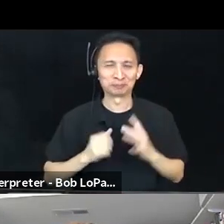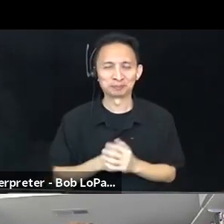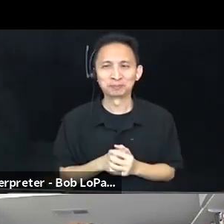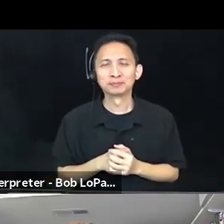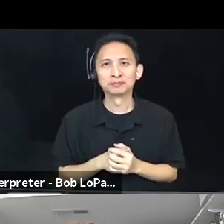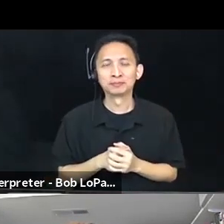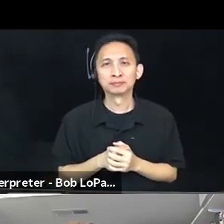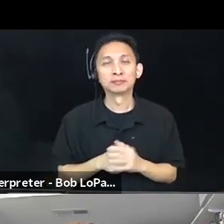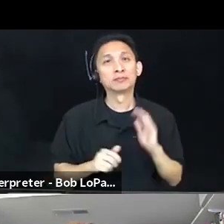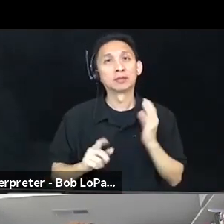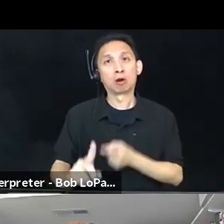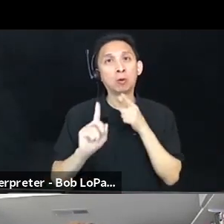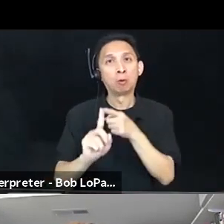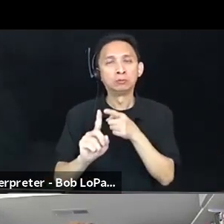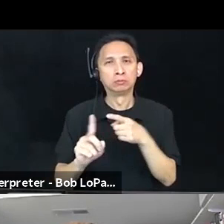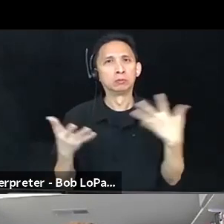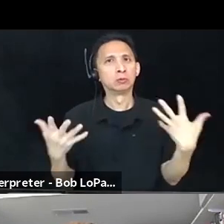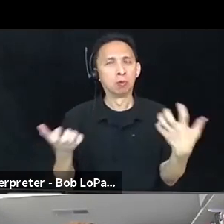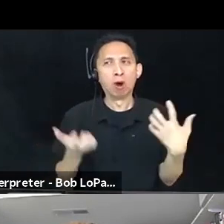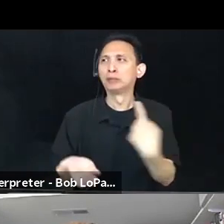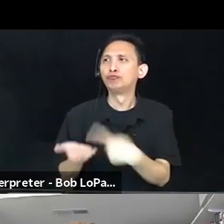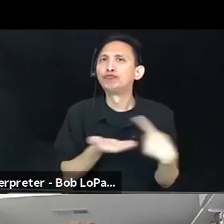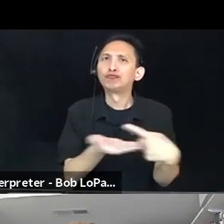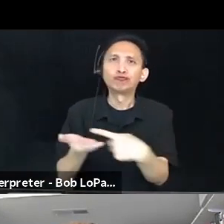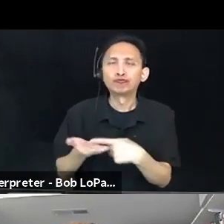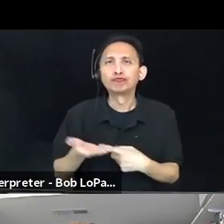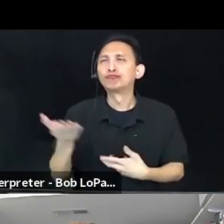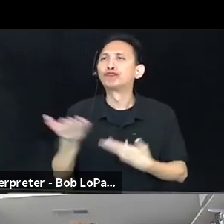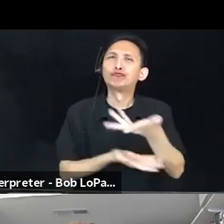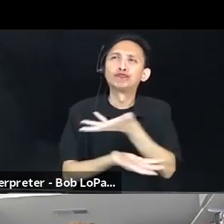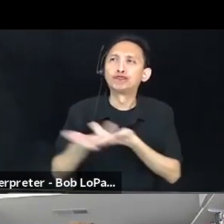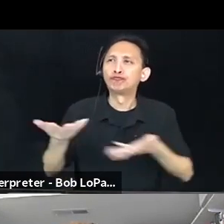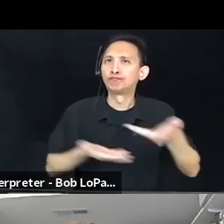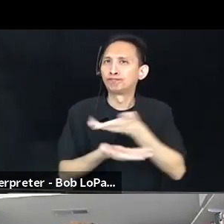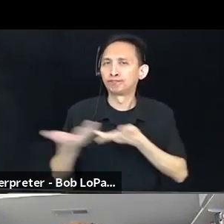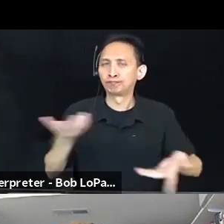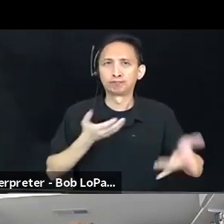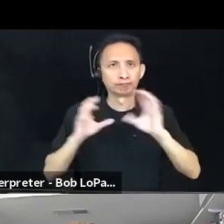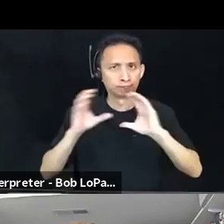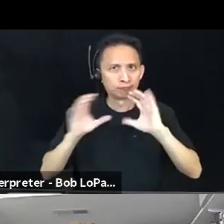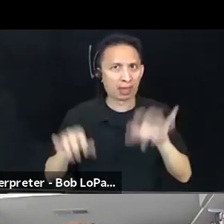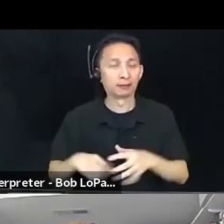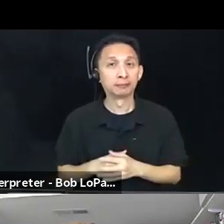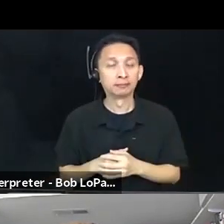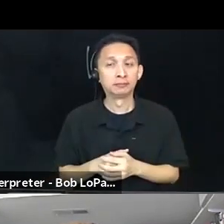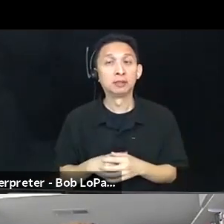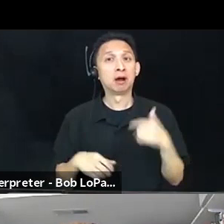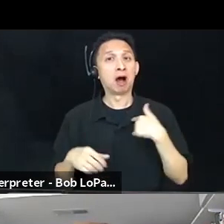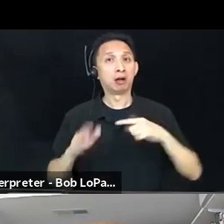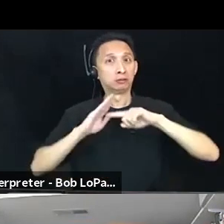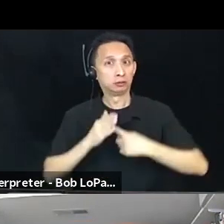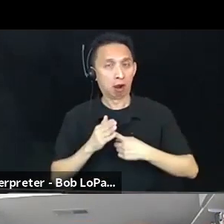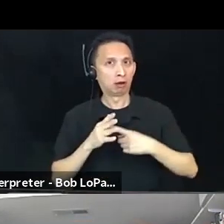intend indeed a conversation. So after the brief intros, I will start with some questions to get our